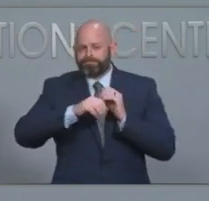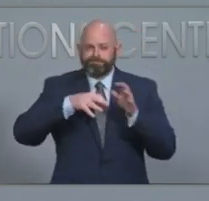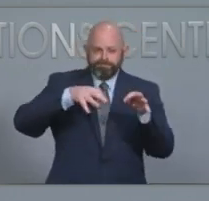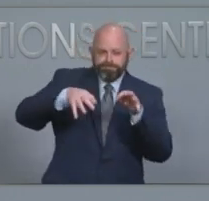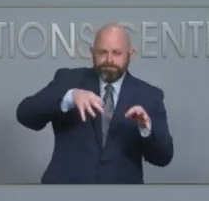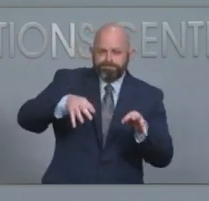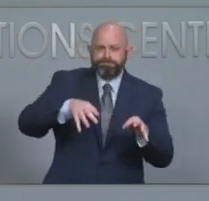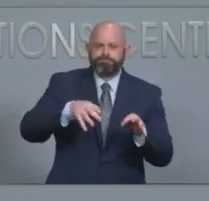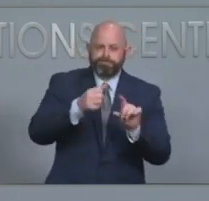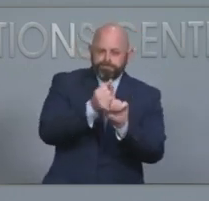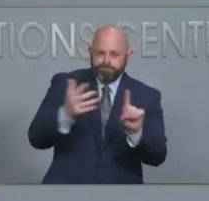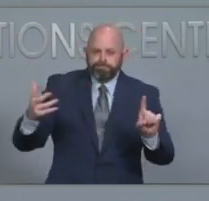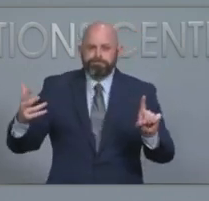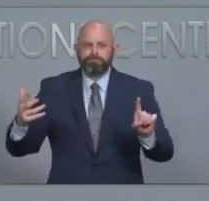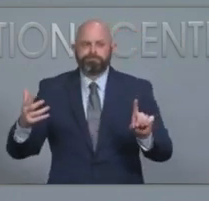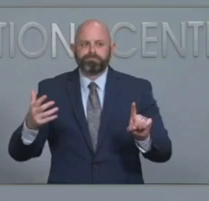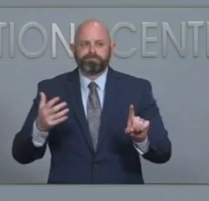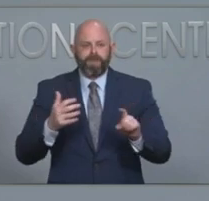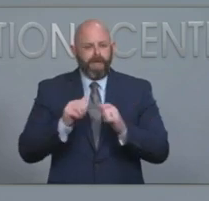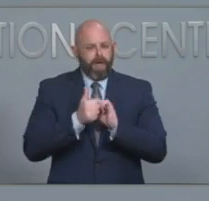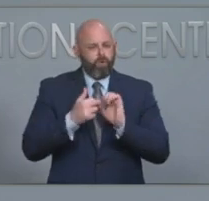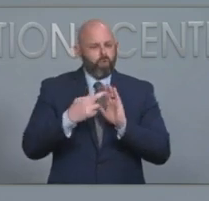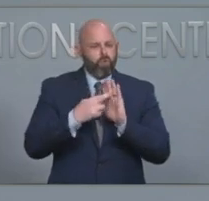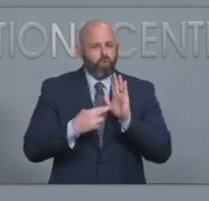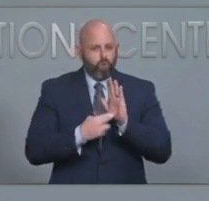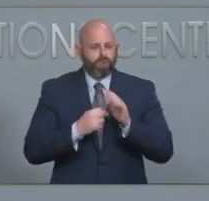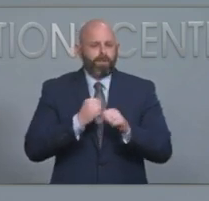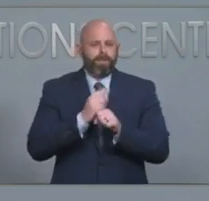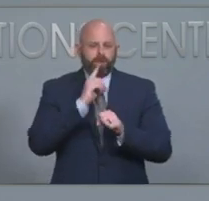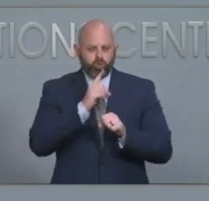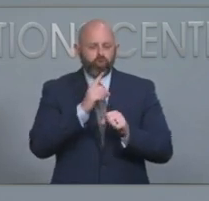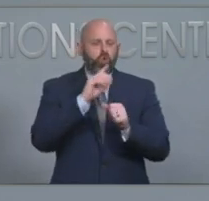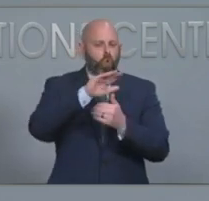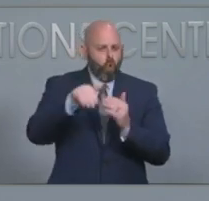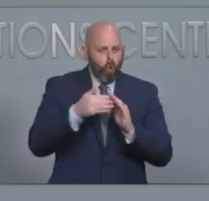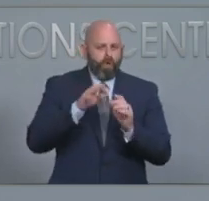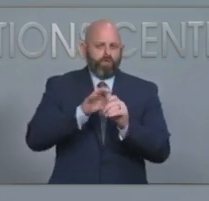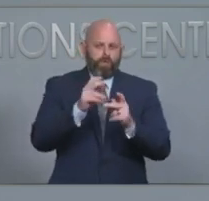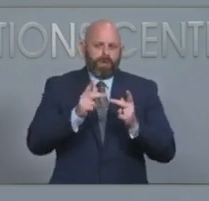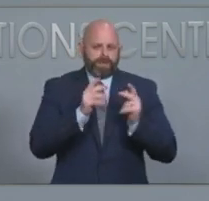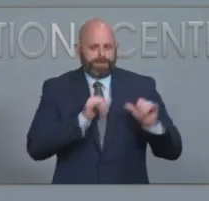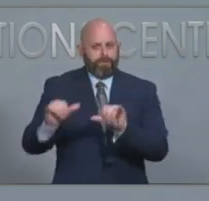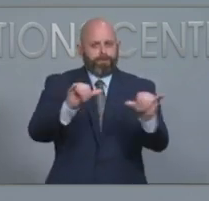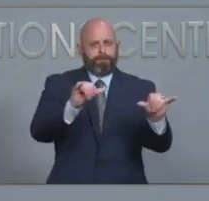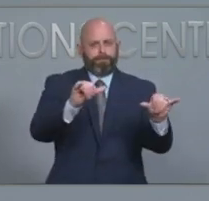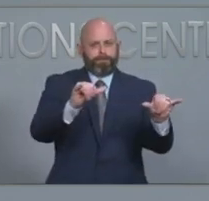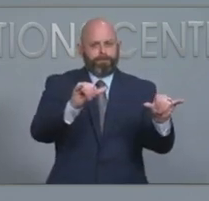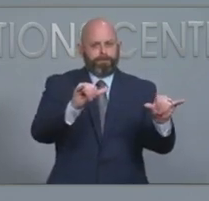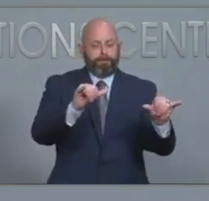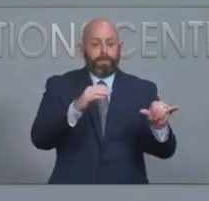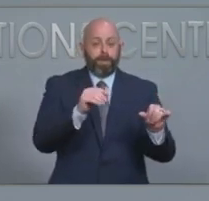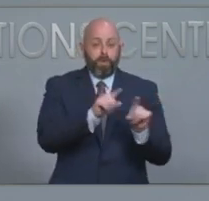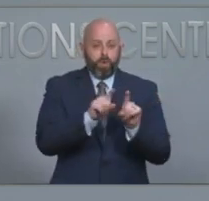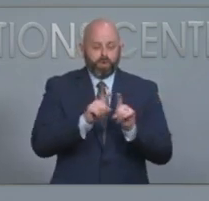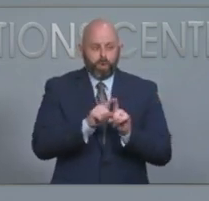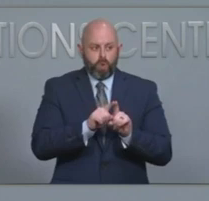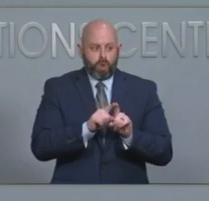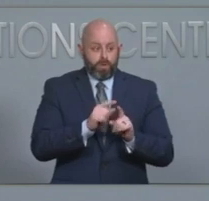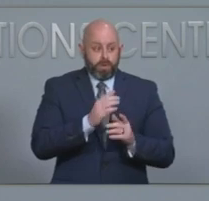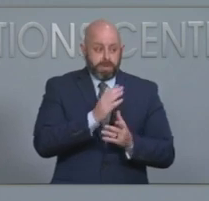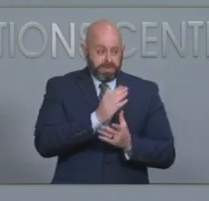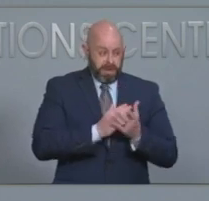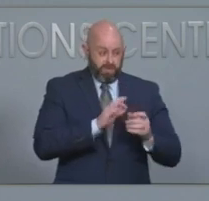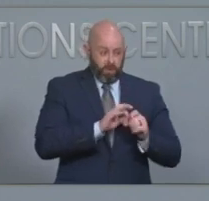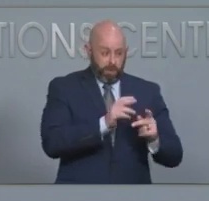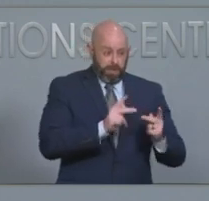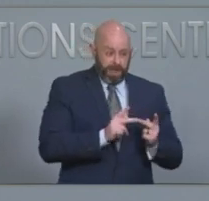specifically the rules did to try to ensure that uniformity, and what sense you're getting from the polls today